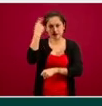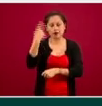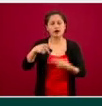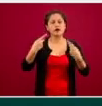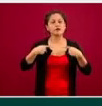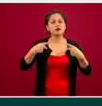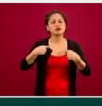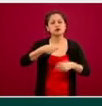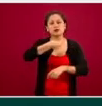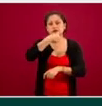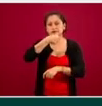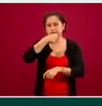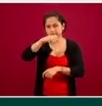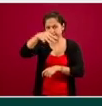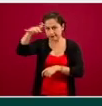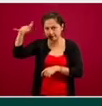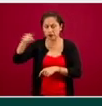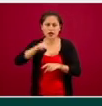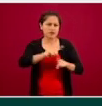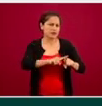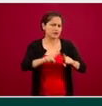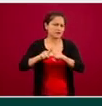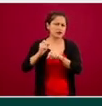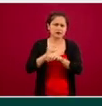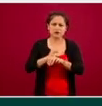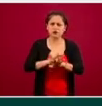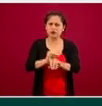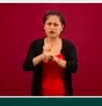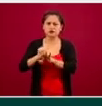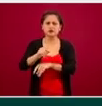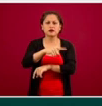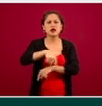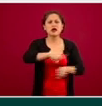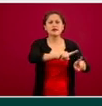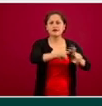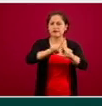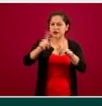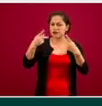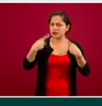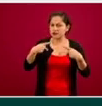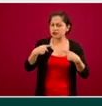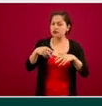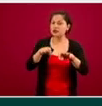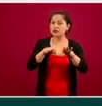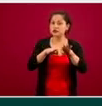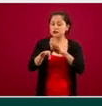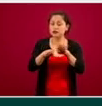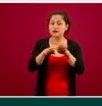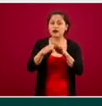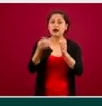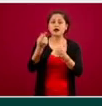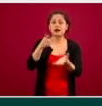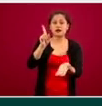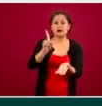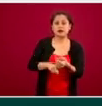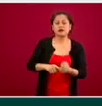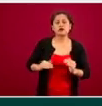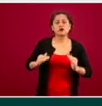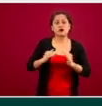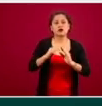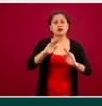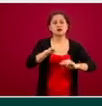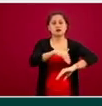Citizens. And there you can have even more in-depth and more detailed information